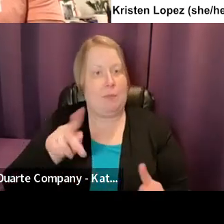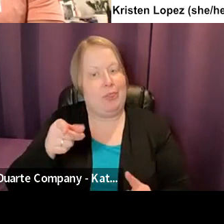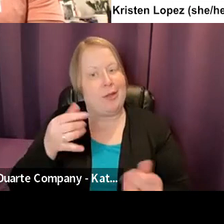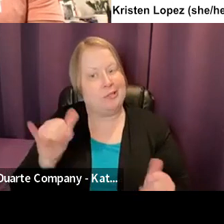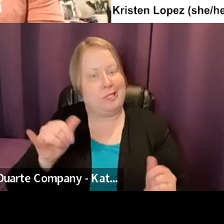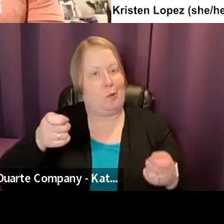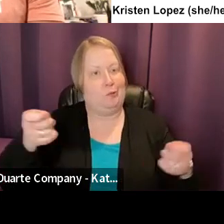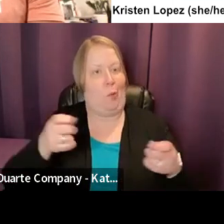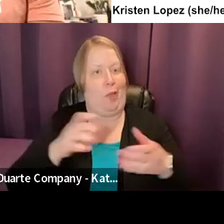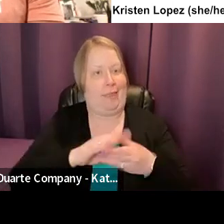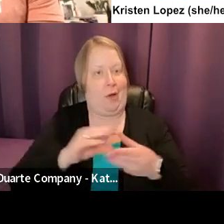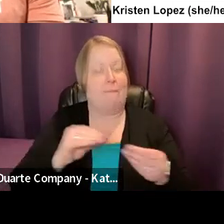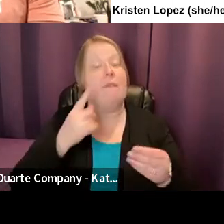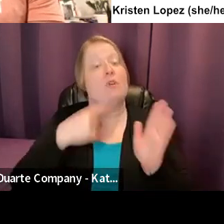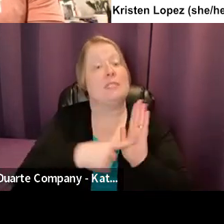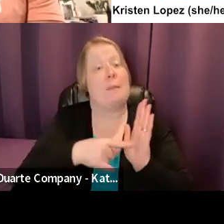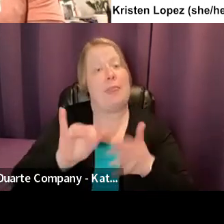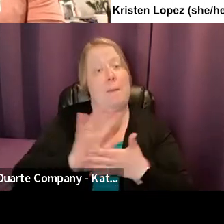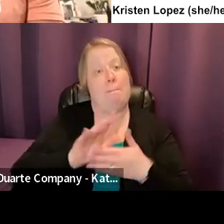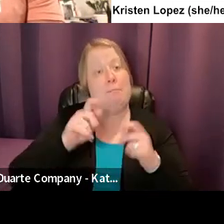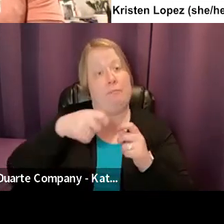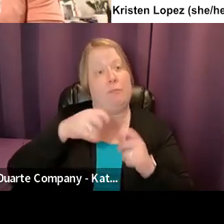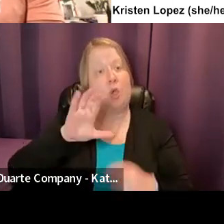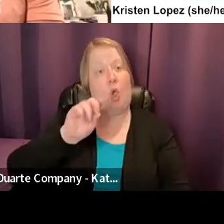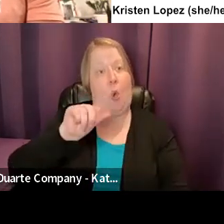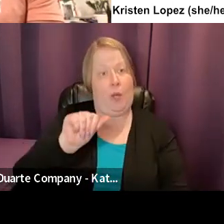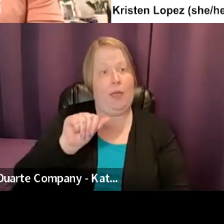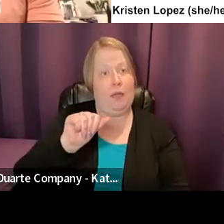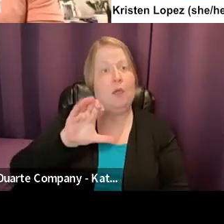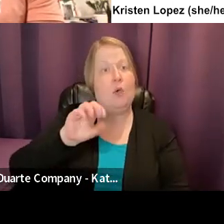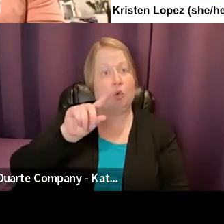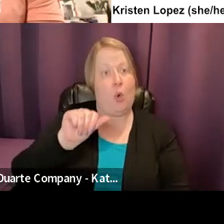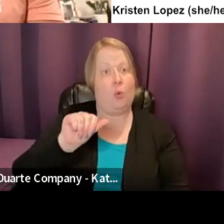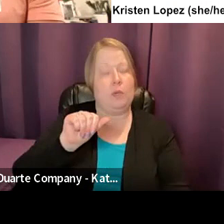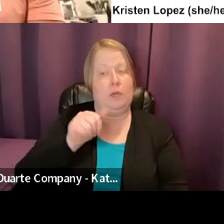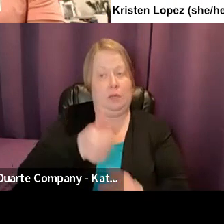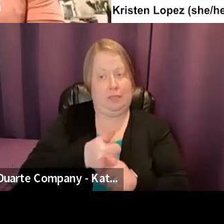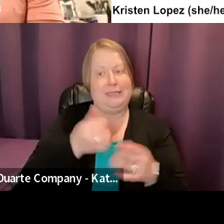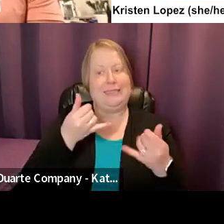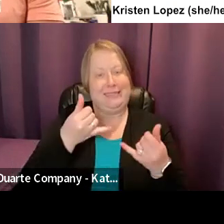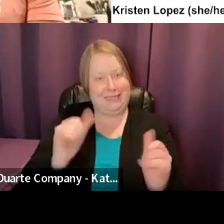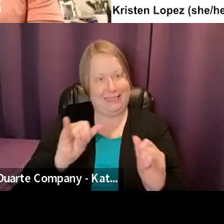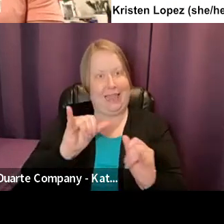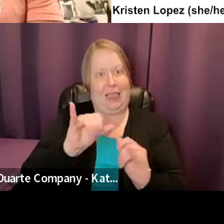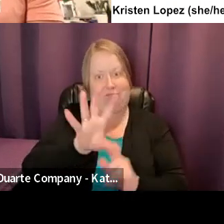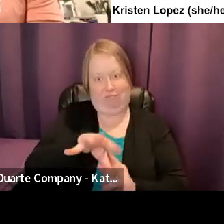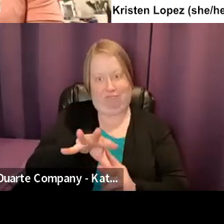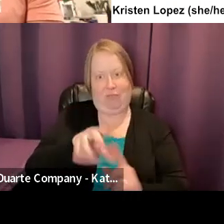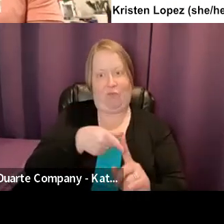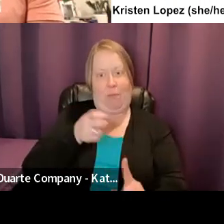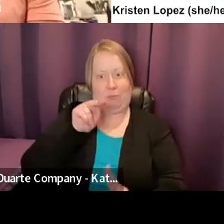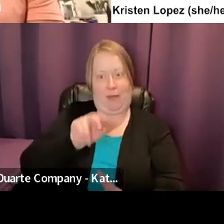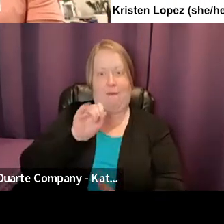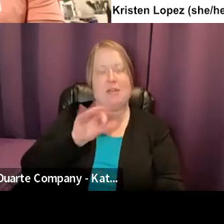at a film like Coda. Coda just came out. Coda was still made from the perspective of a